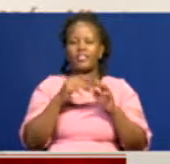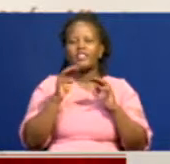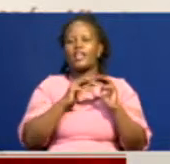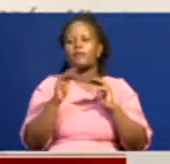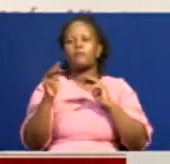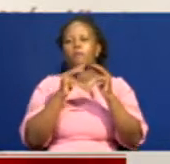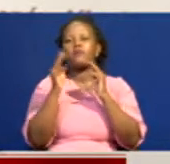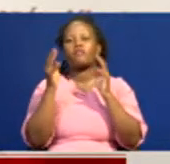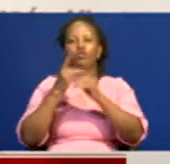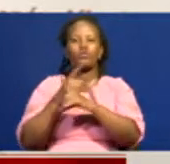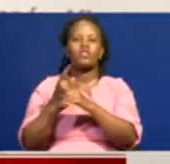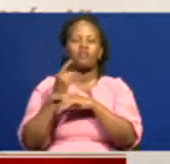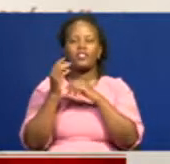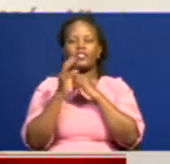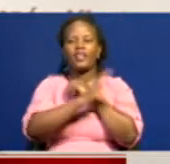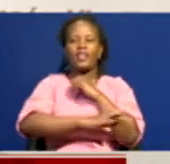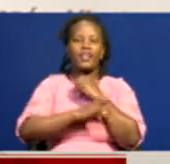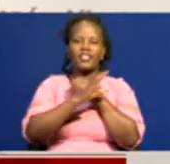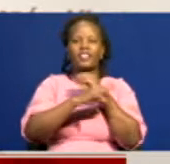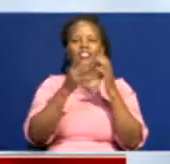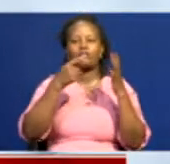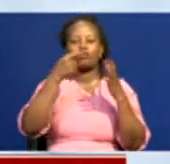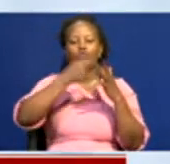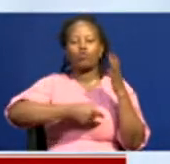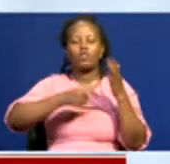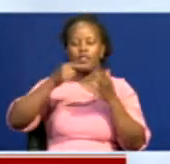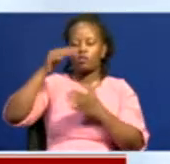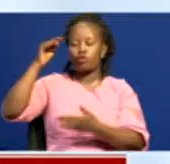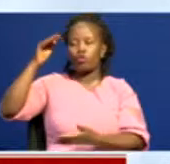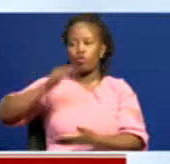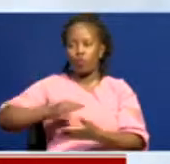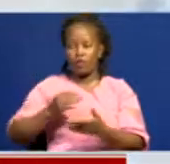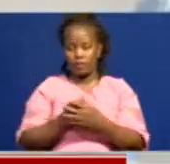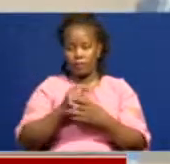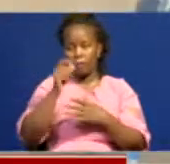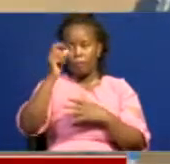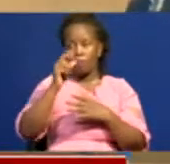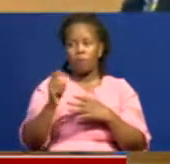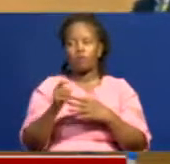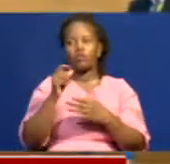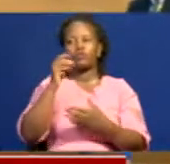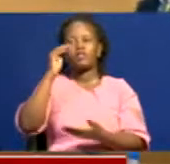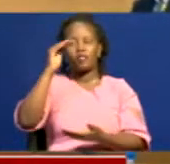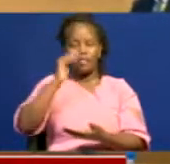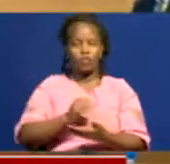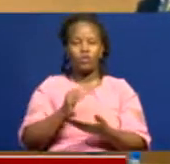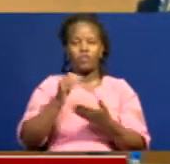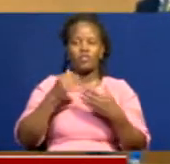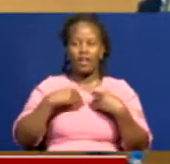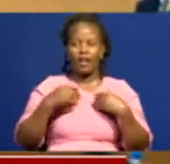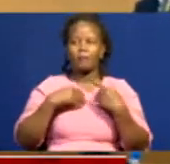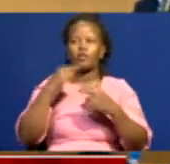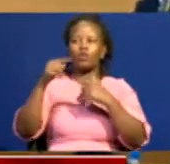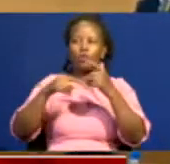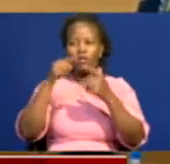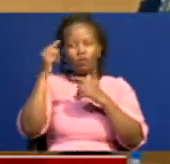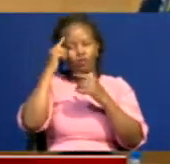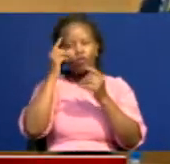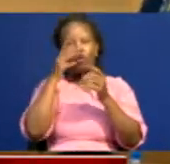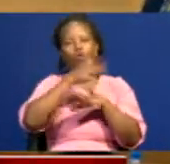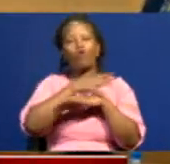costs of making a call is lower. Reducing the regional interconnection calling rates have been on the cards for over a